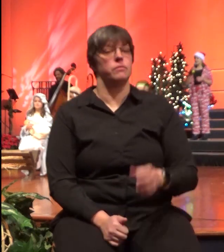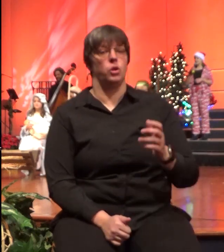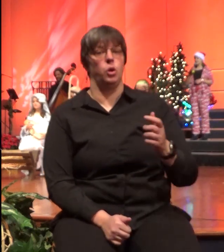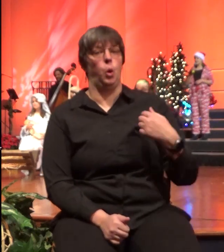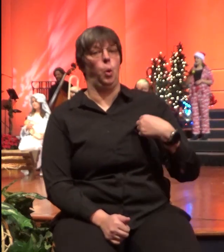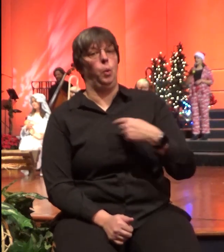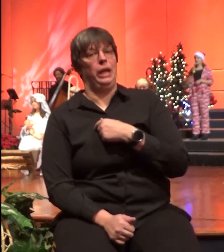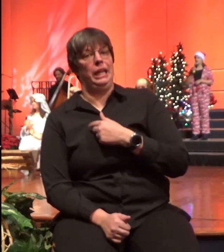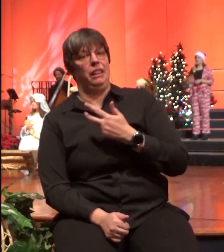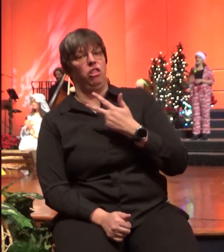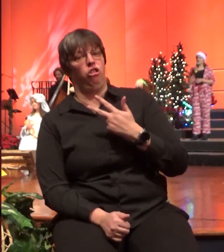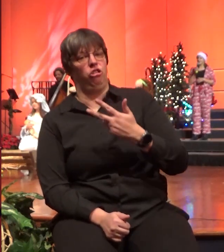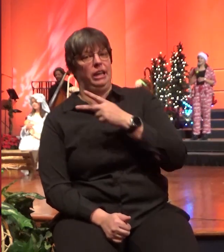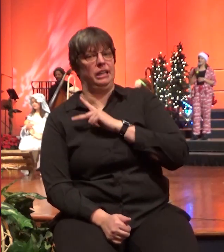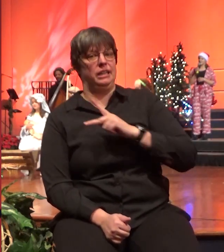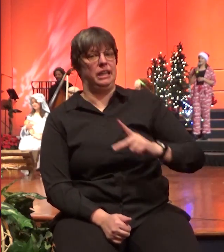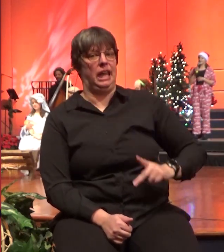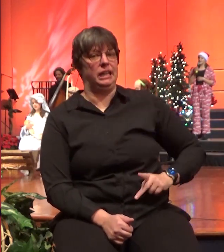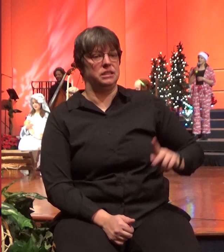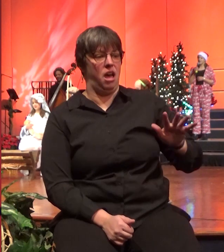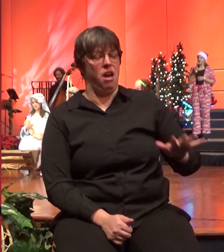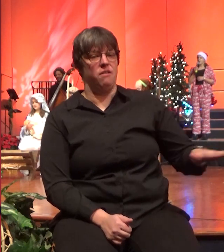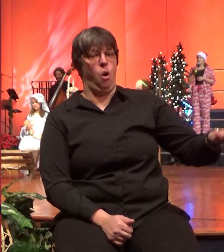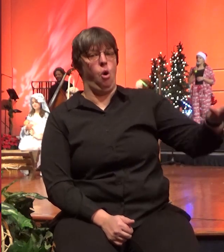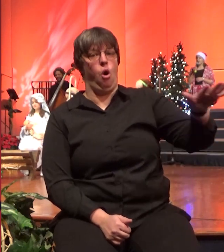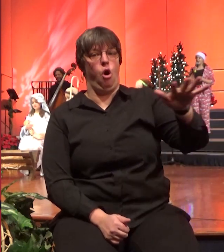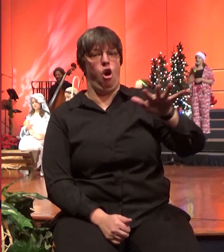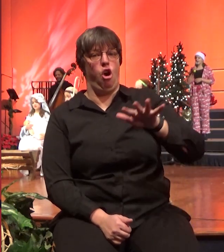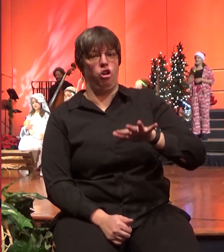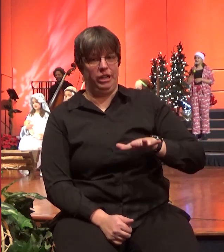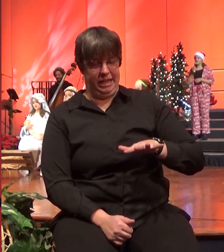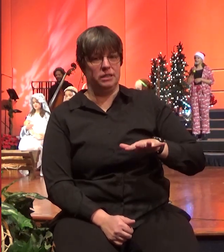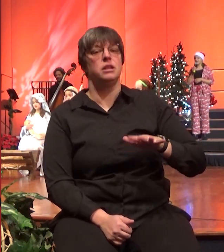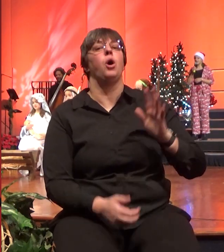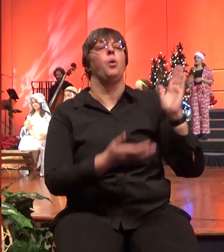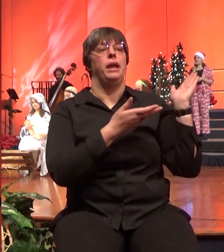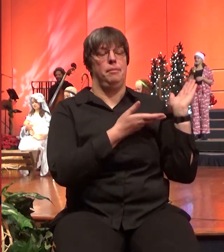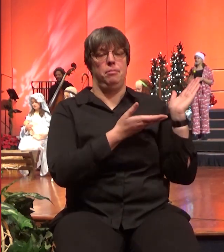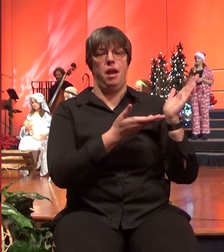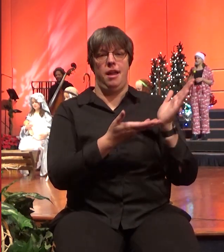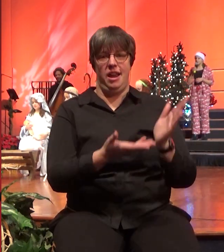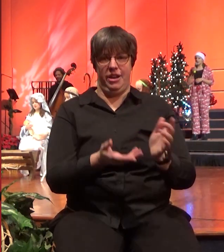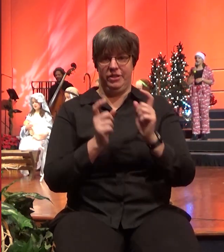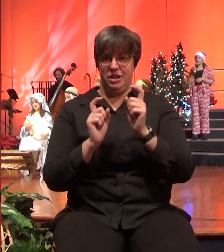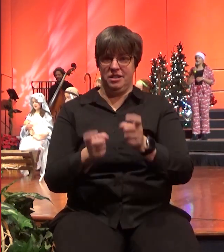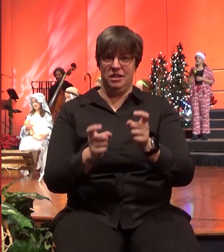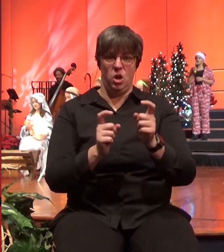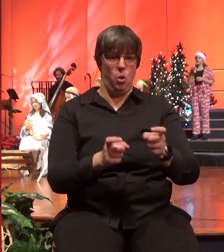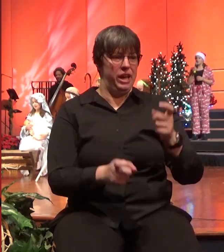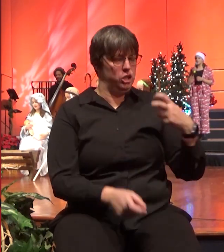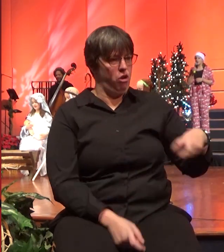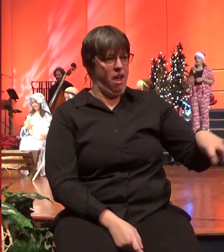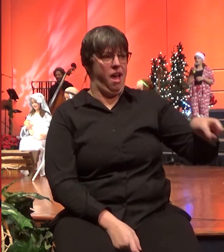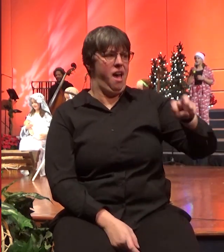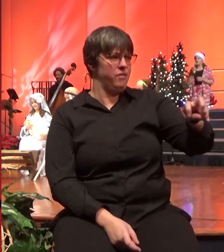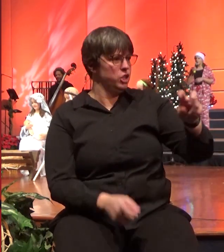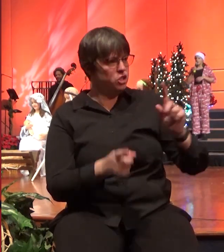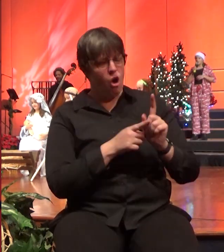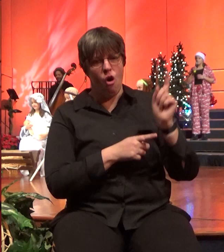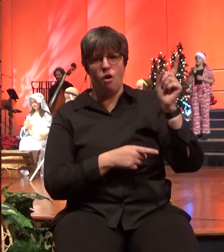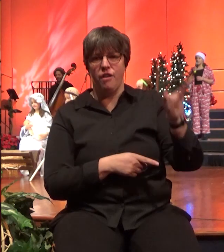Rings of Orient are bearing gifts. We travel so